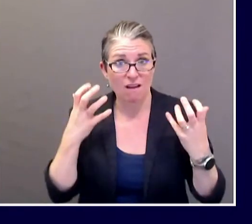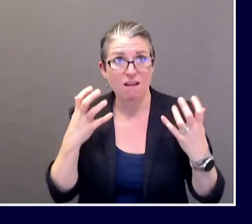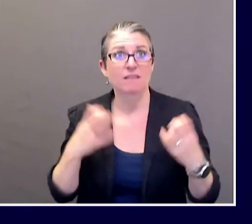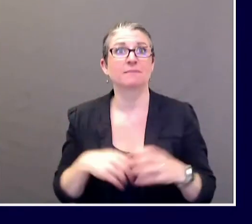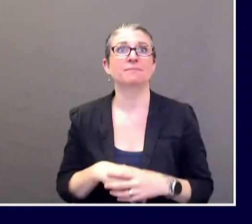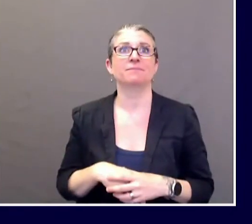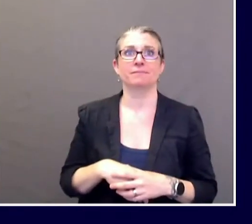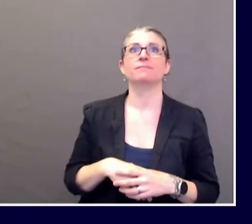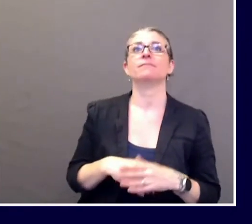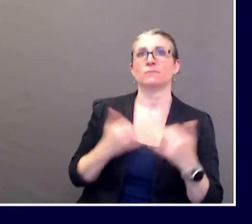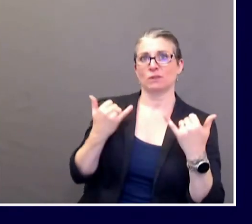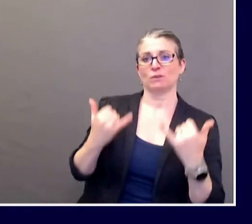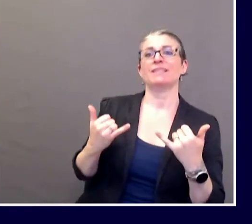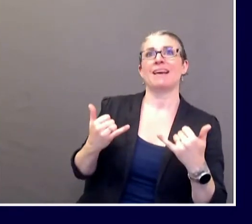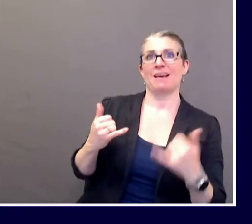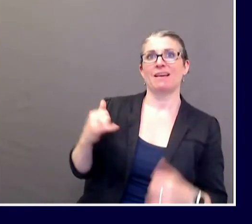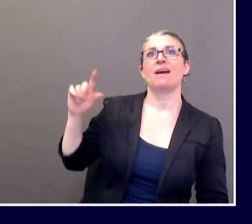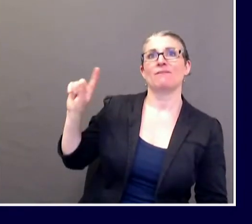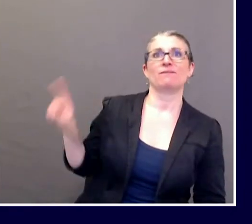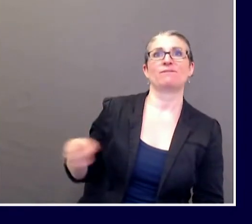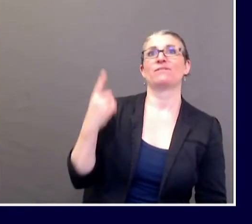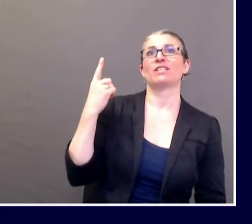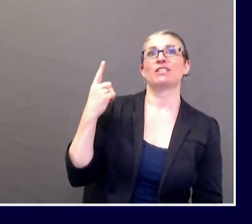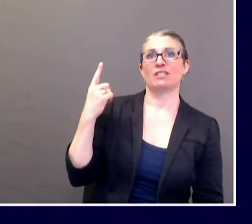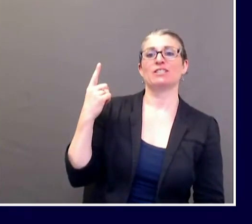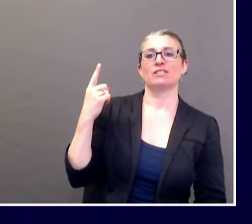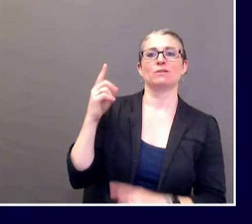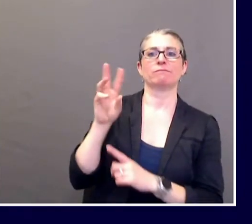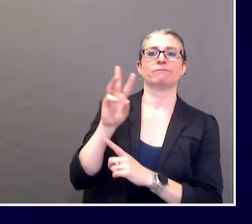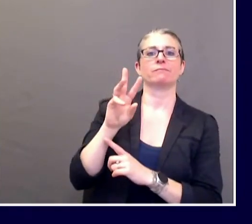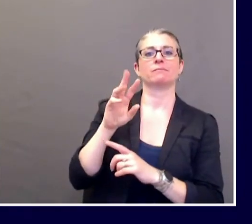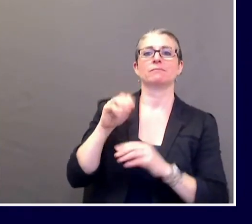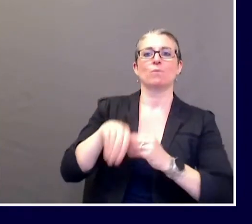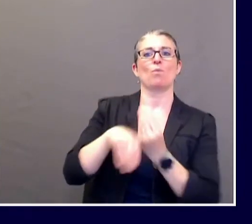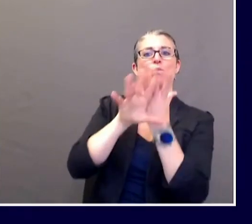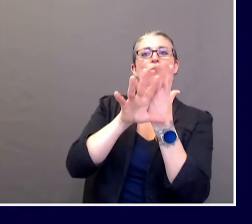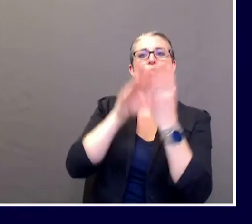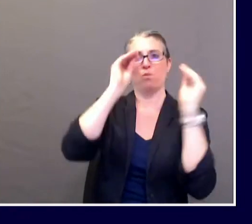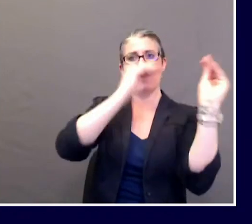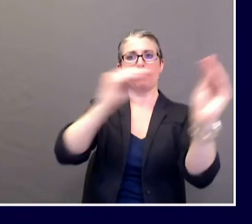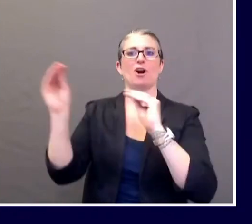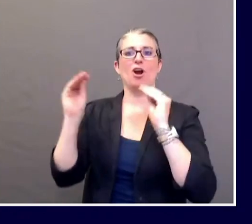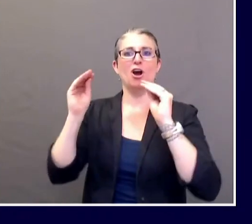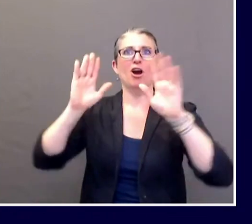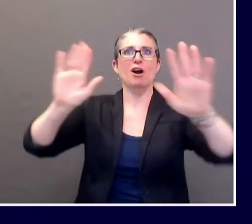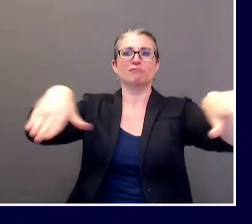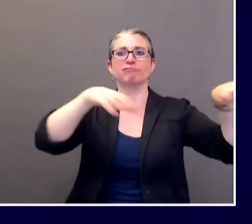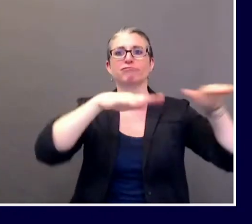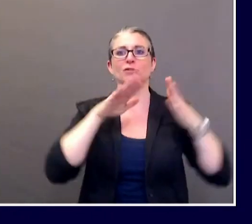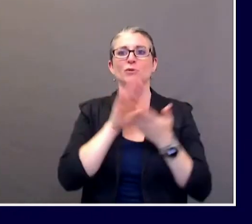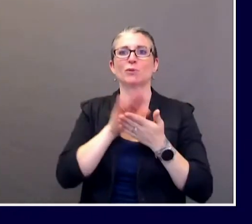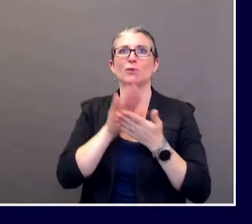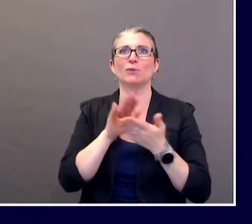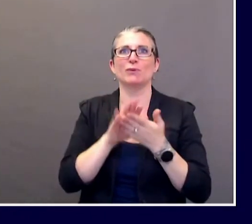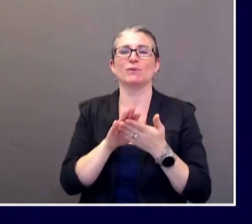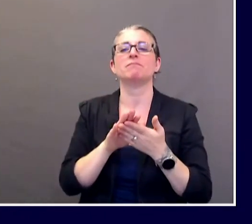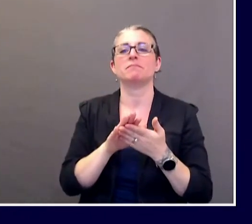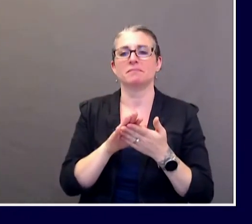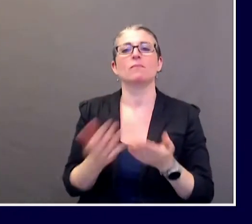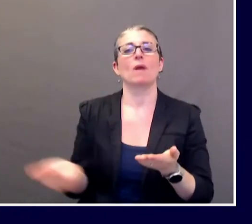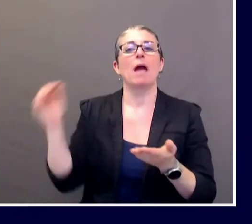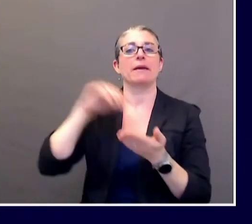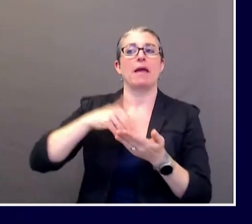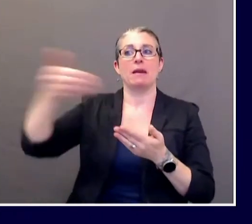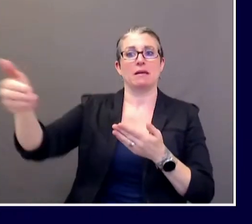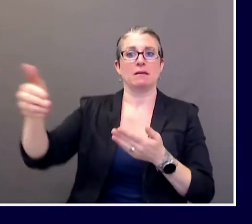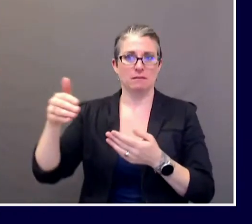asking anybody to opt in until they know the details. We'll do a second one this week for those schools that might have missed today. And we are just